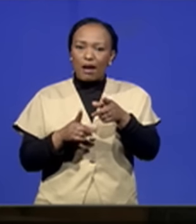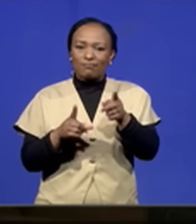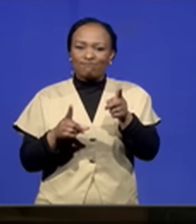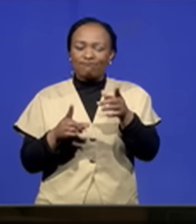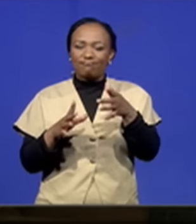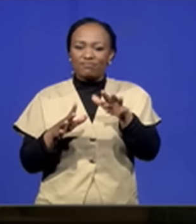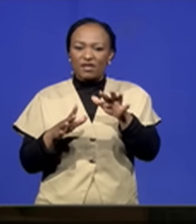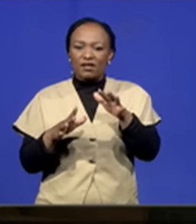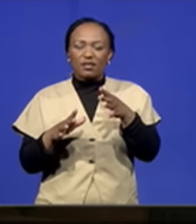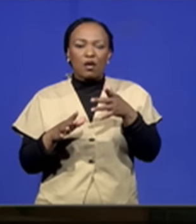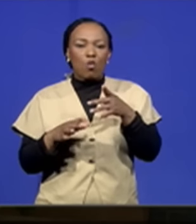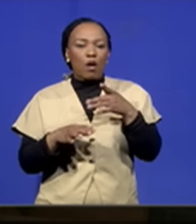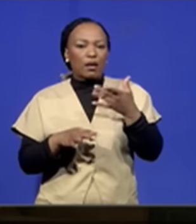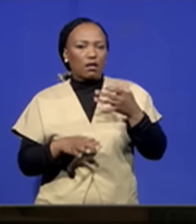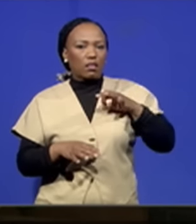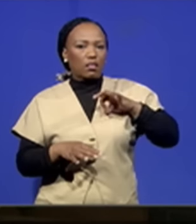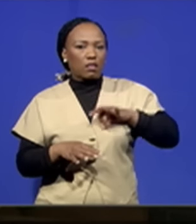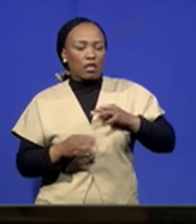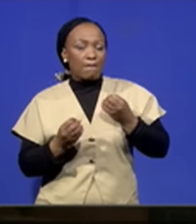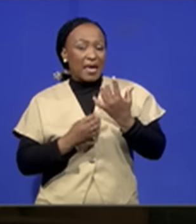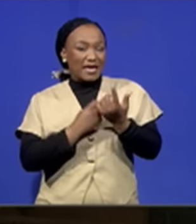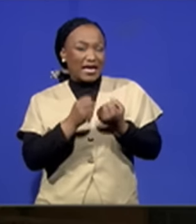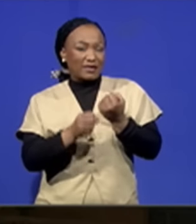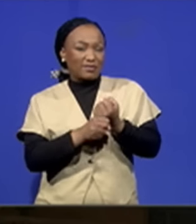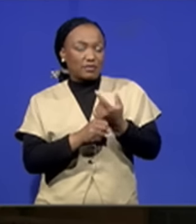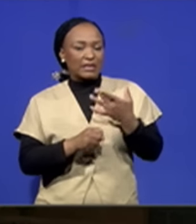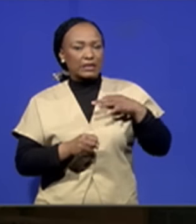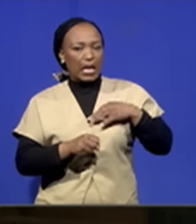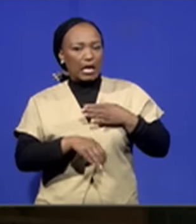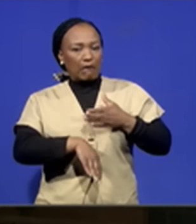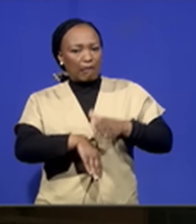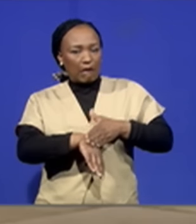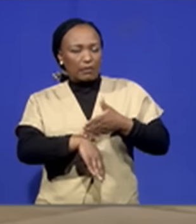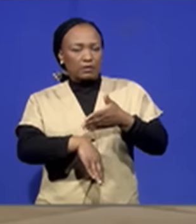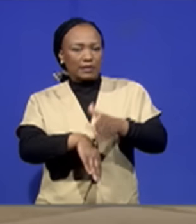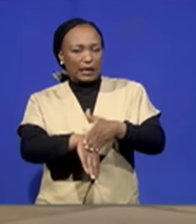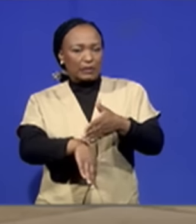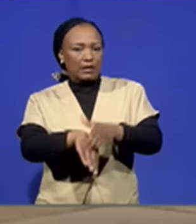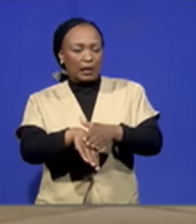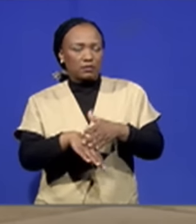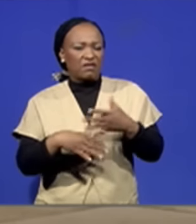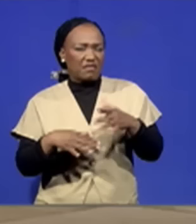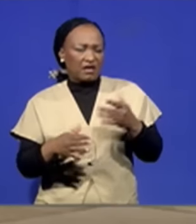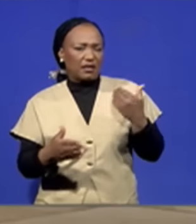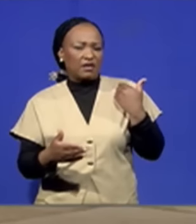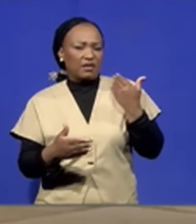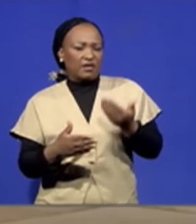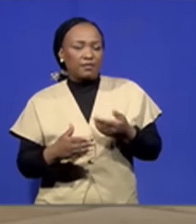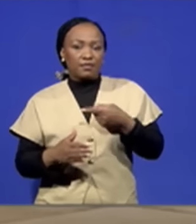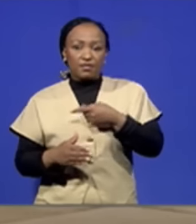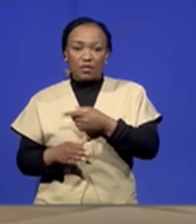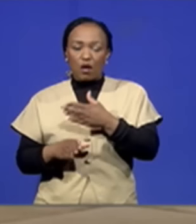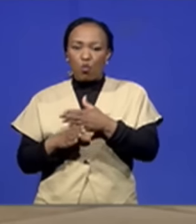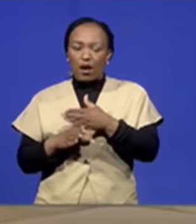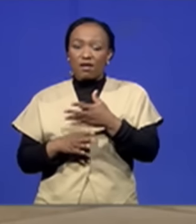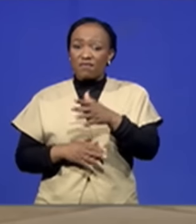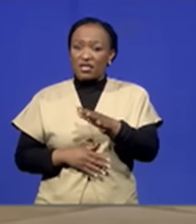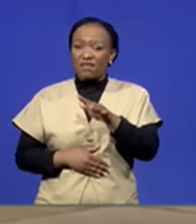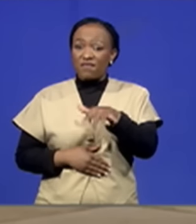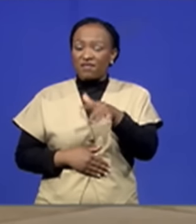tlang thari gangwe le gape mo dingwageng di le mmalwa tse di sa tswang go feta. Kopper yo ntseng a direla mmasepala dingwaga di le